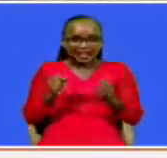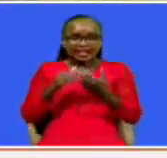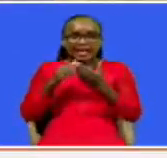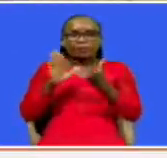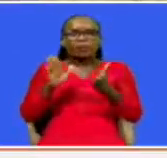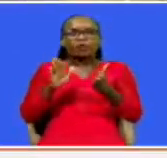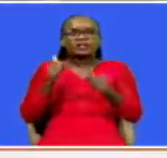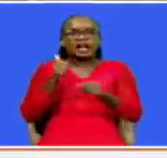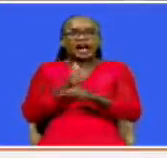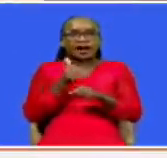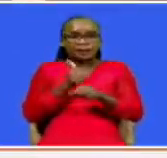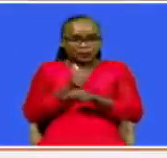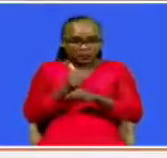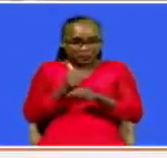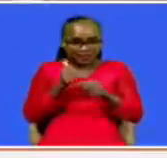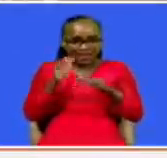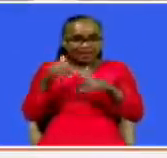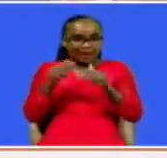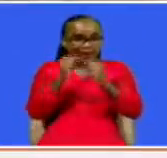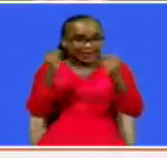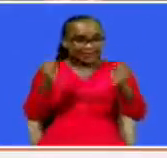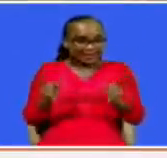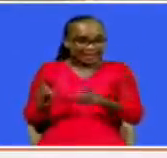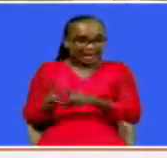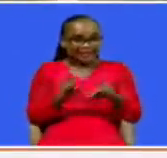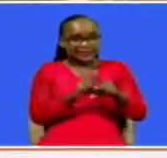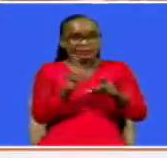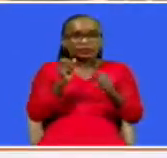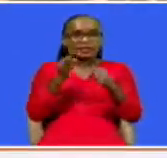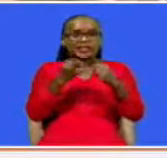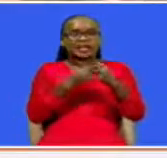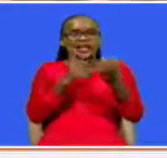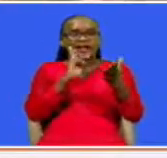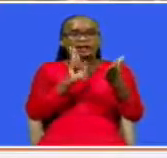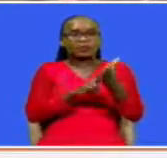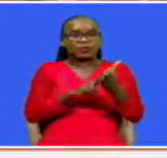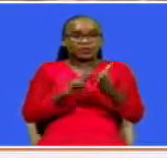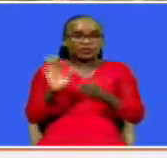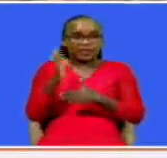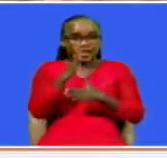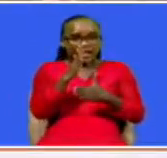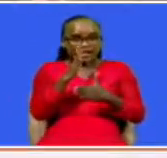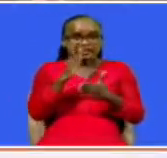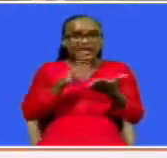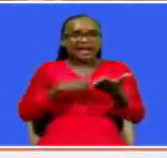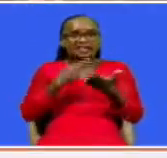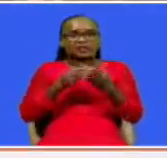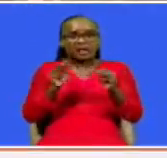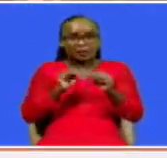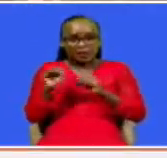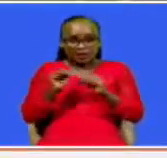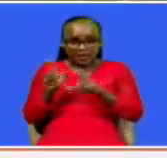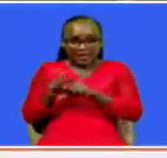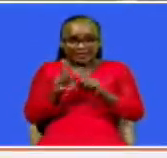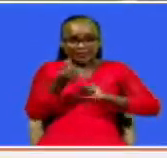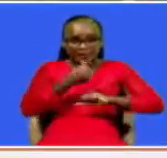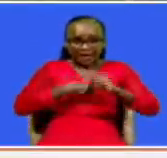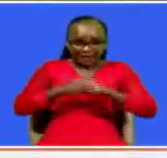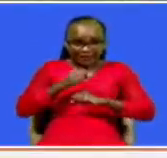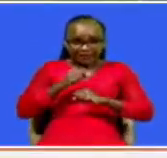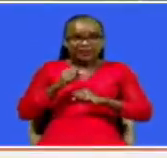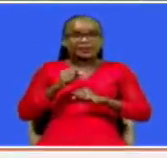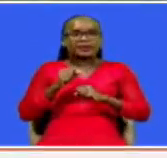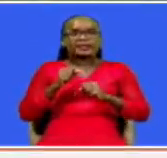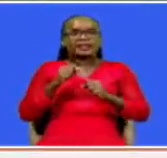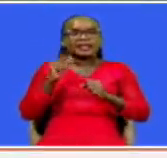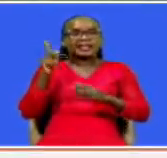most abused in the forest sector. The April 2018 report titled Forest Resources Management and Logging Activities in Kenya revealed